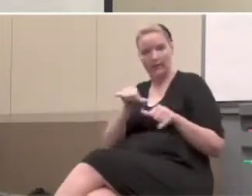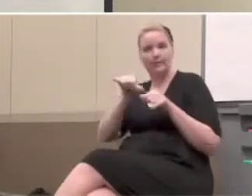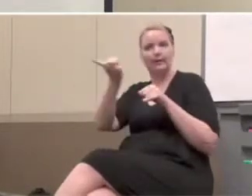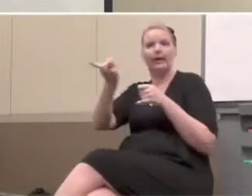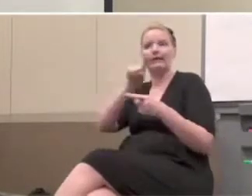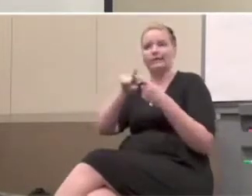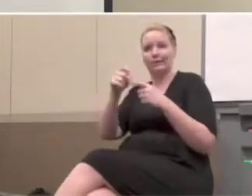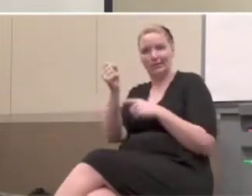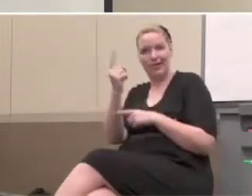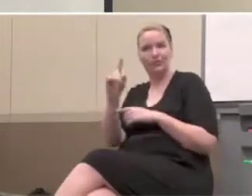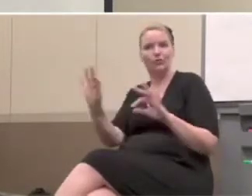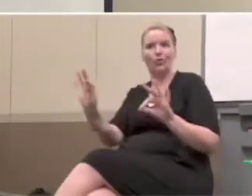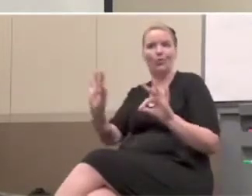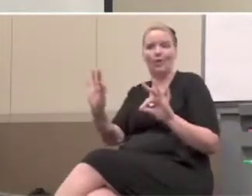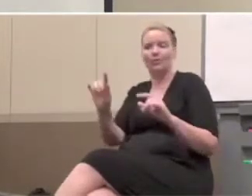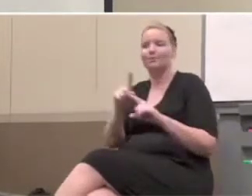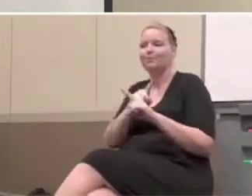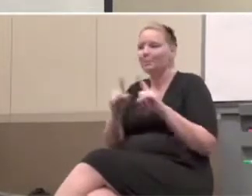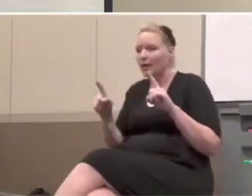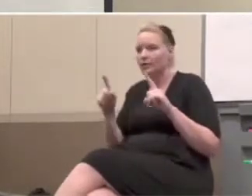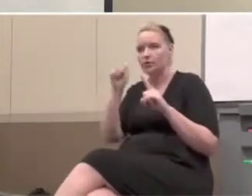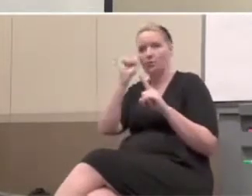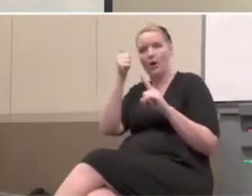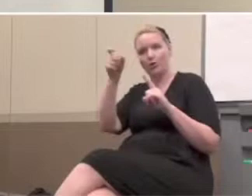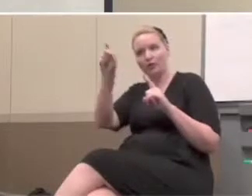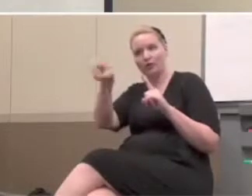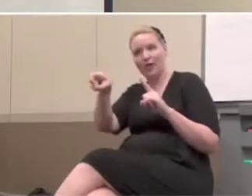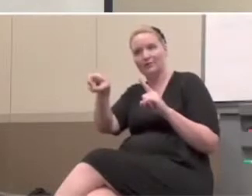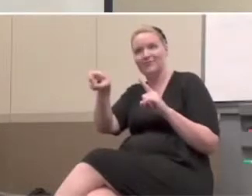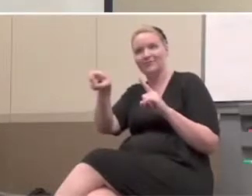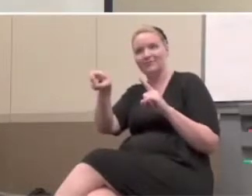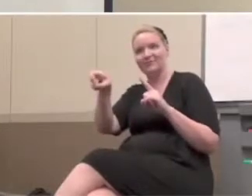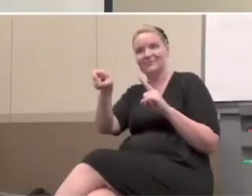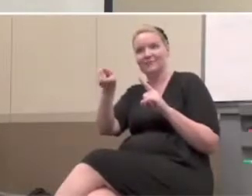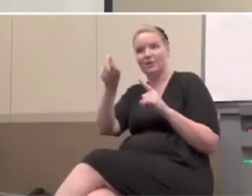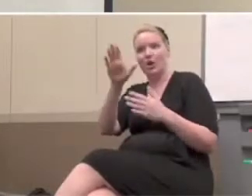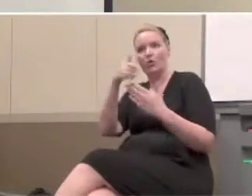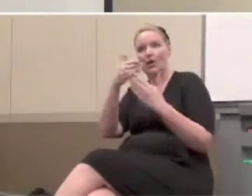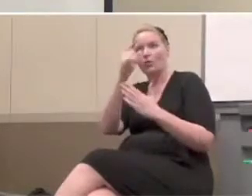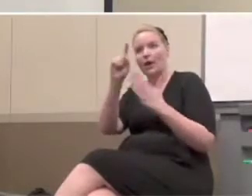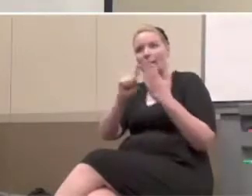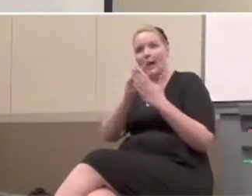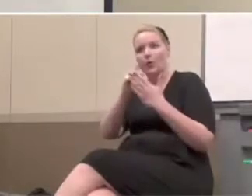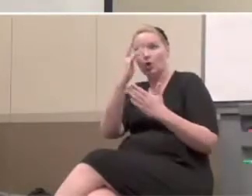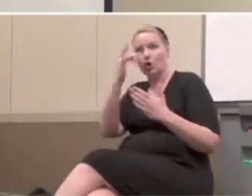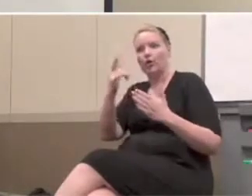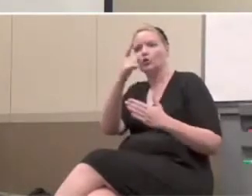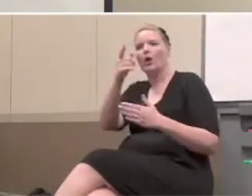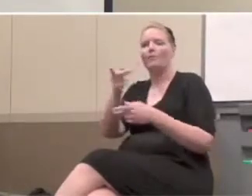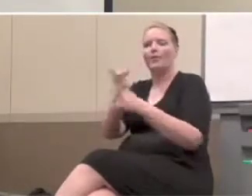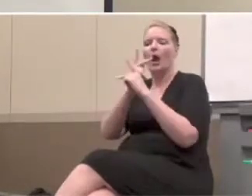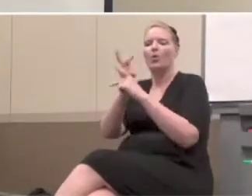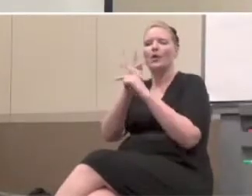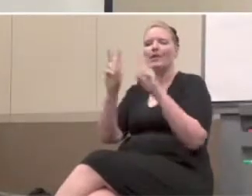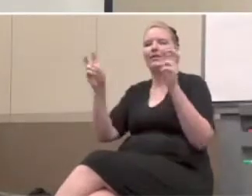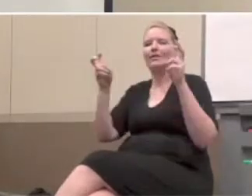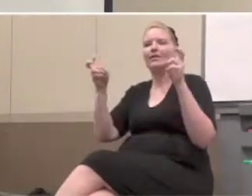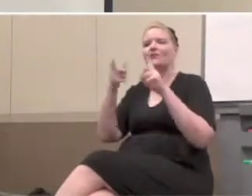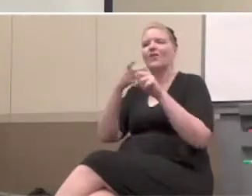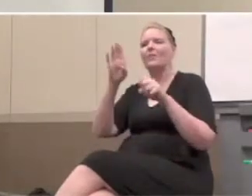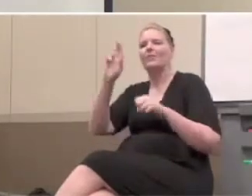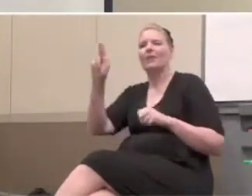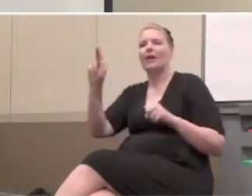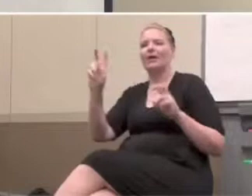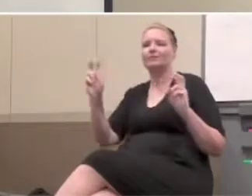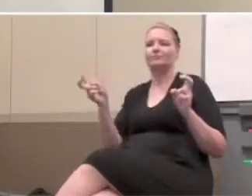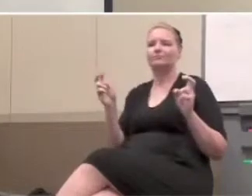on back out, okay? But tomorrow you need to be in it an hour early. You're borrowing from the bank, so to speak. So if